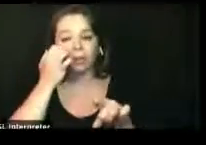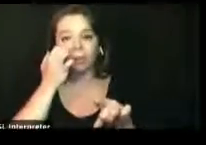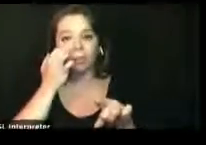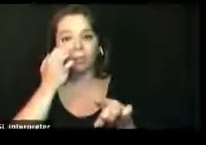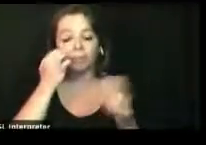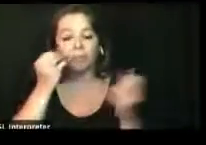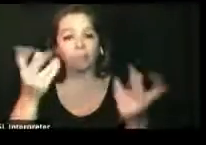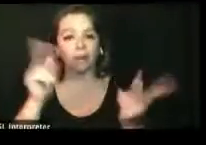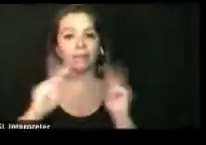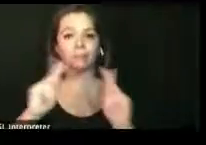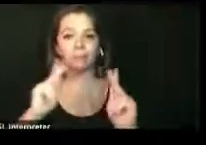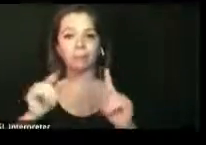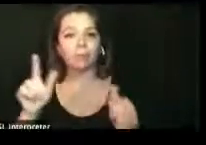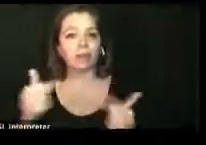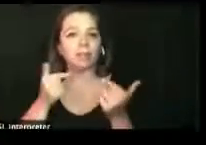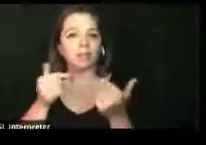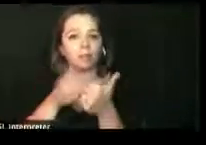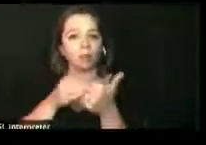101 freeway,